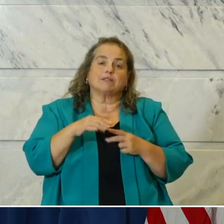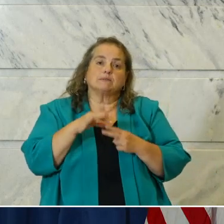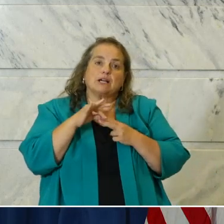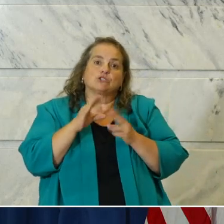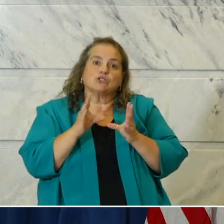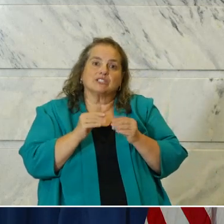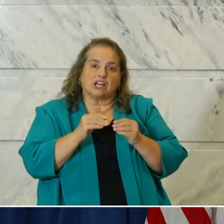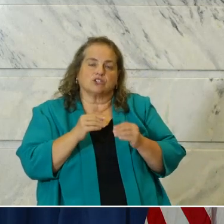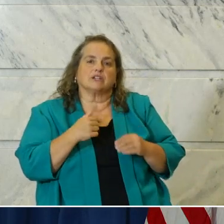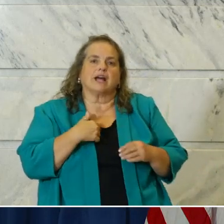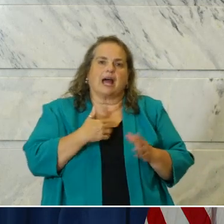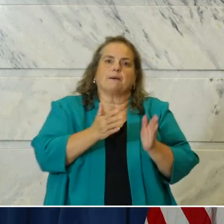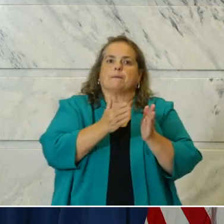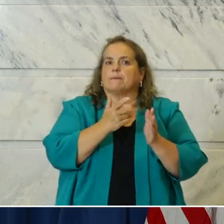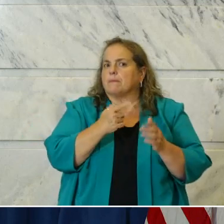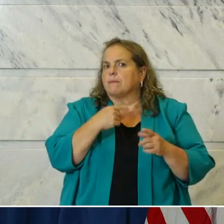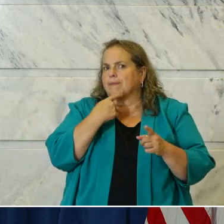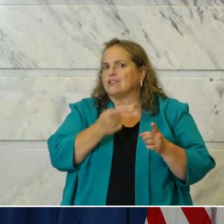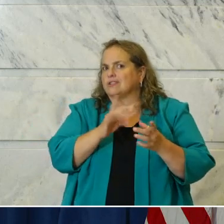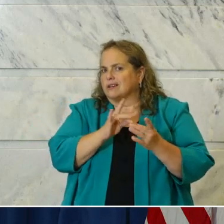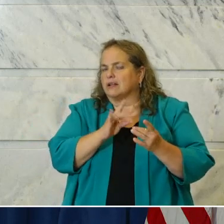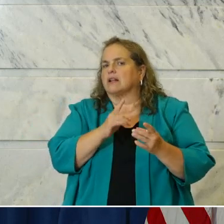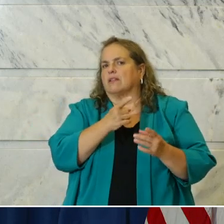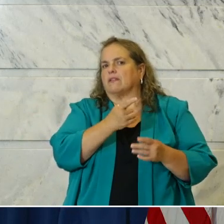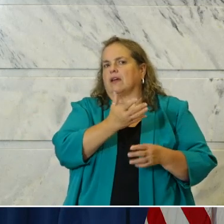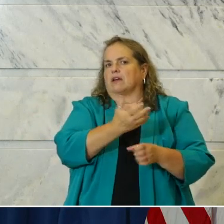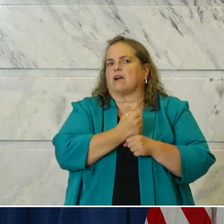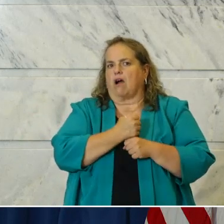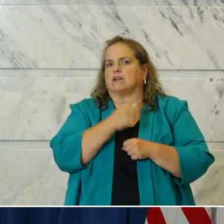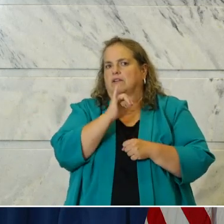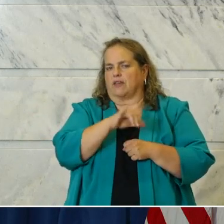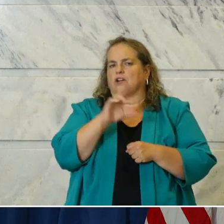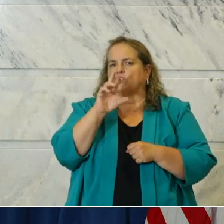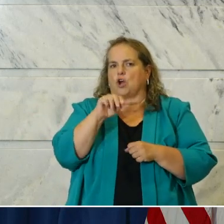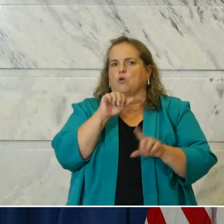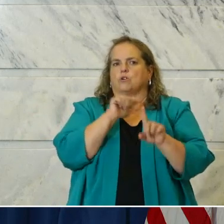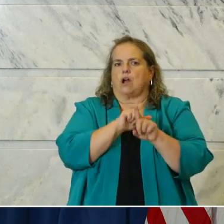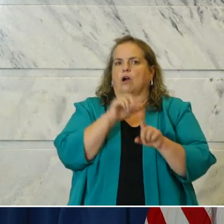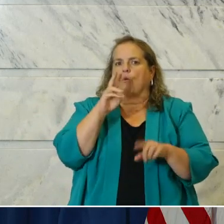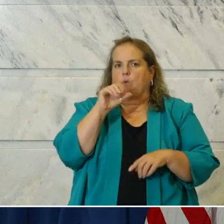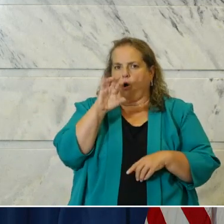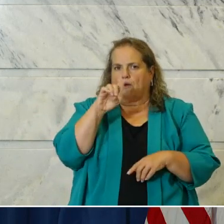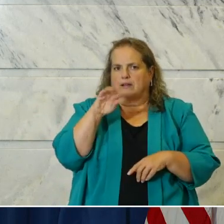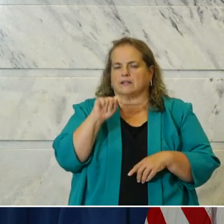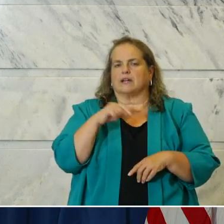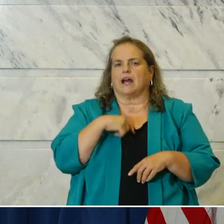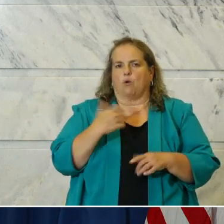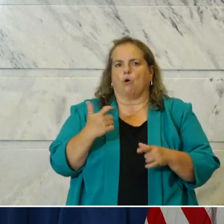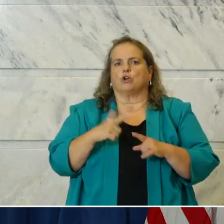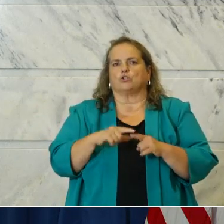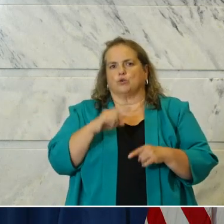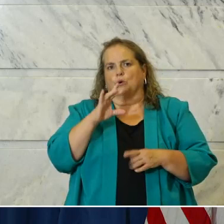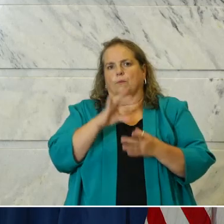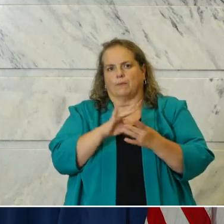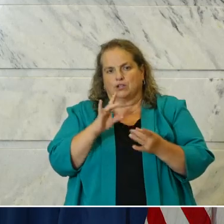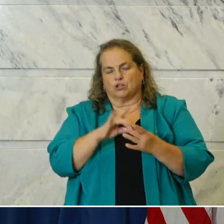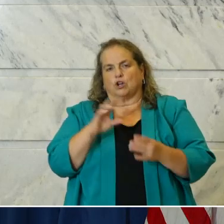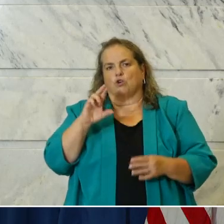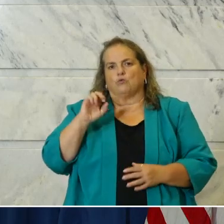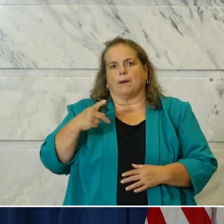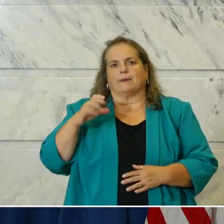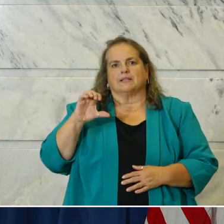that the Senate President has said he's worked on a no-knock warrant, I wanted to make sure I mentioned Attica Scott's, Representative Scott's,